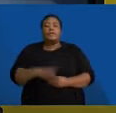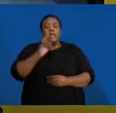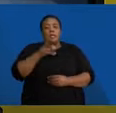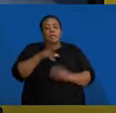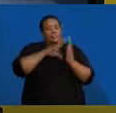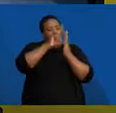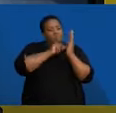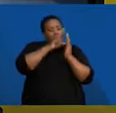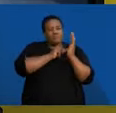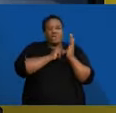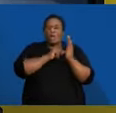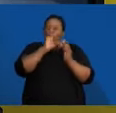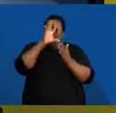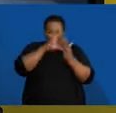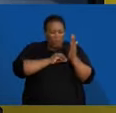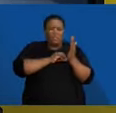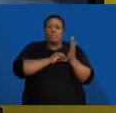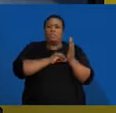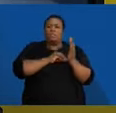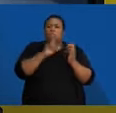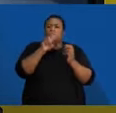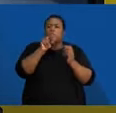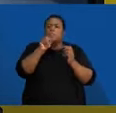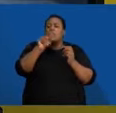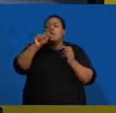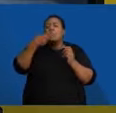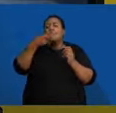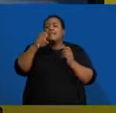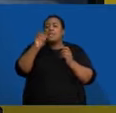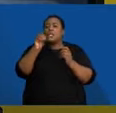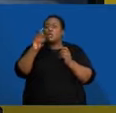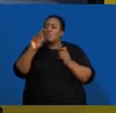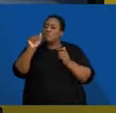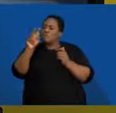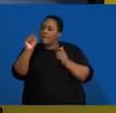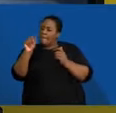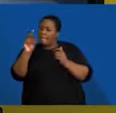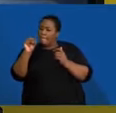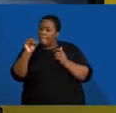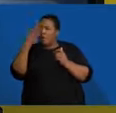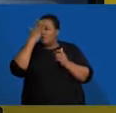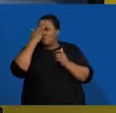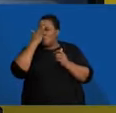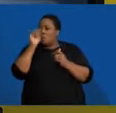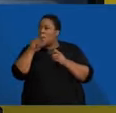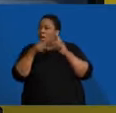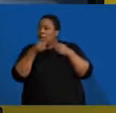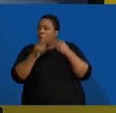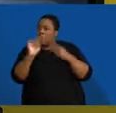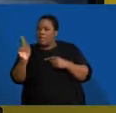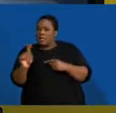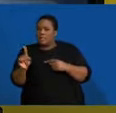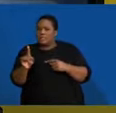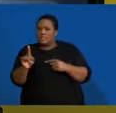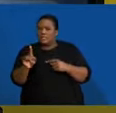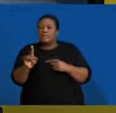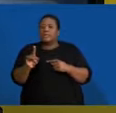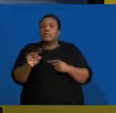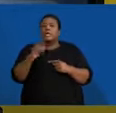your theorems. Try to understand what they are all about. Look at the links between the theorems. Don't cram them.